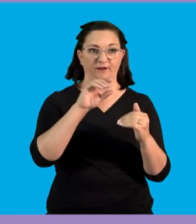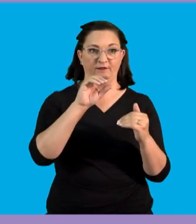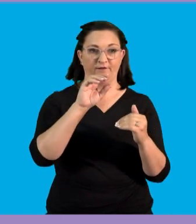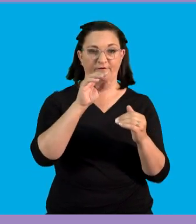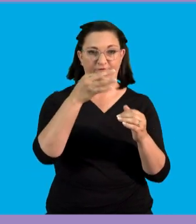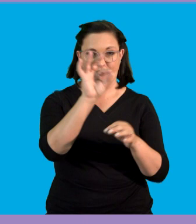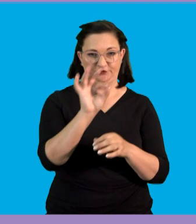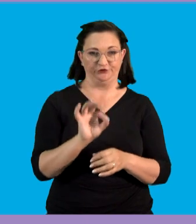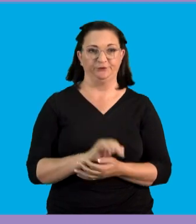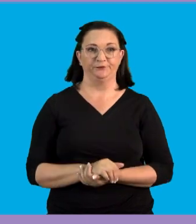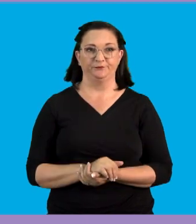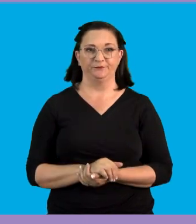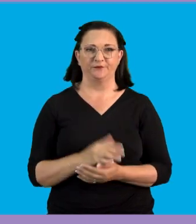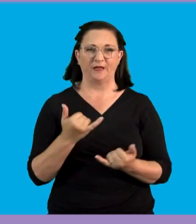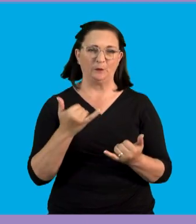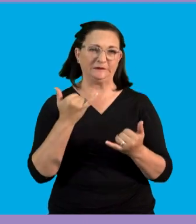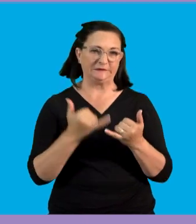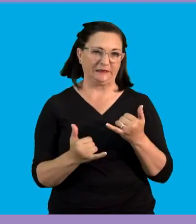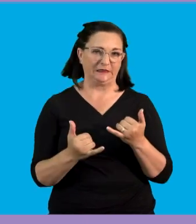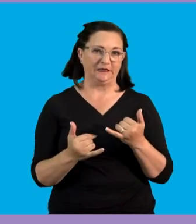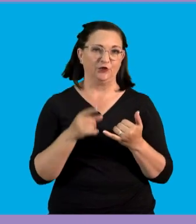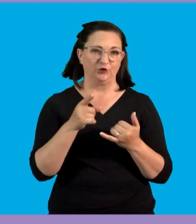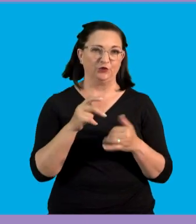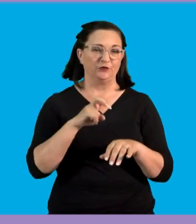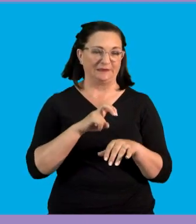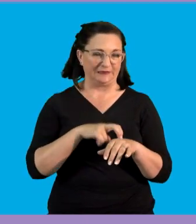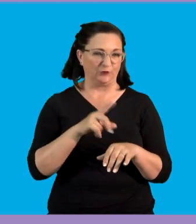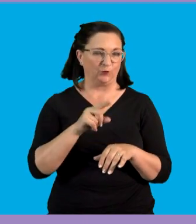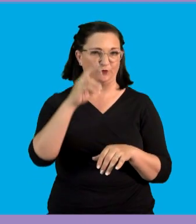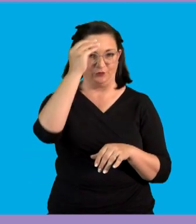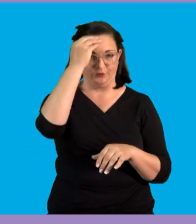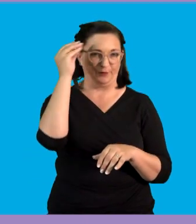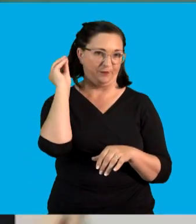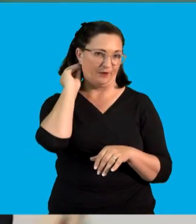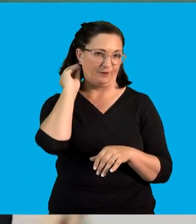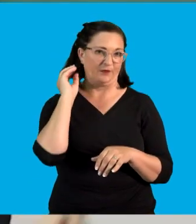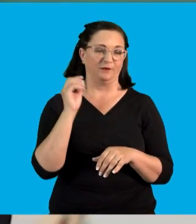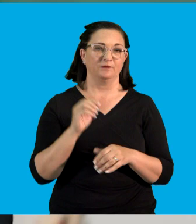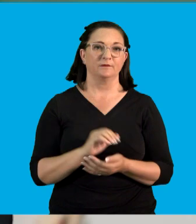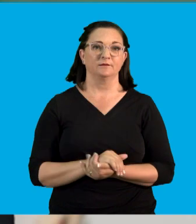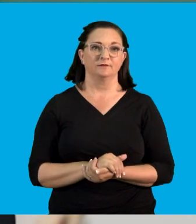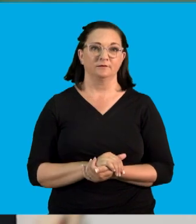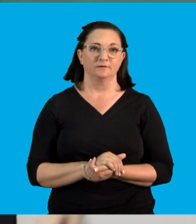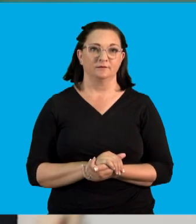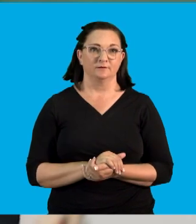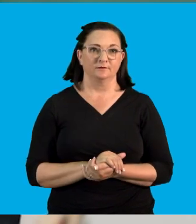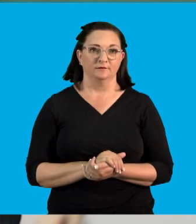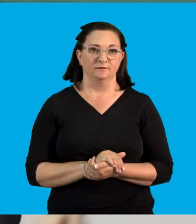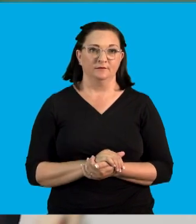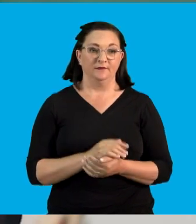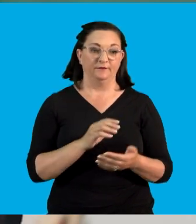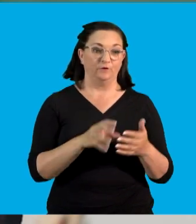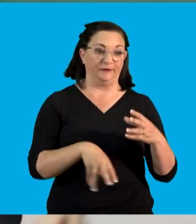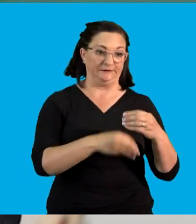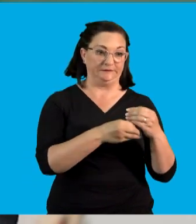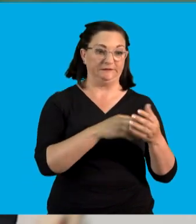fractions. Let's look at the common errors or things that you should remember when you are working with common fractions when it comes